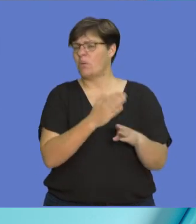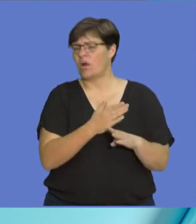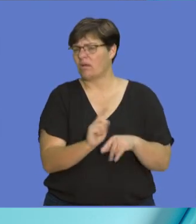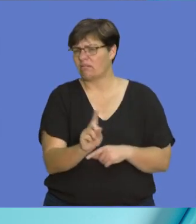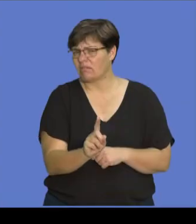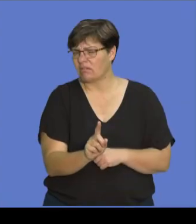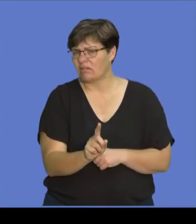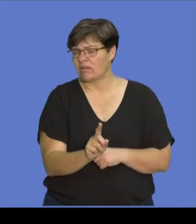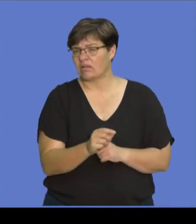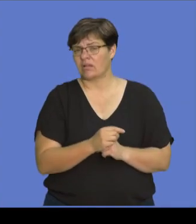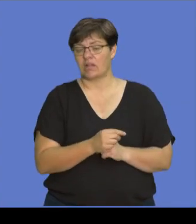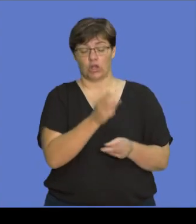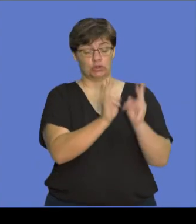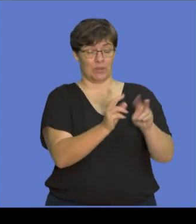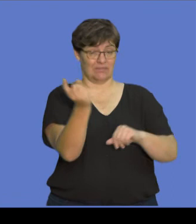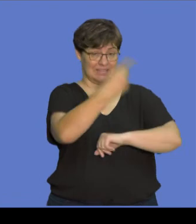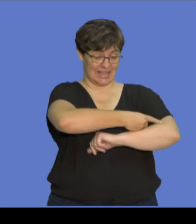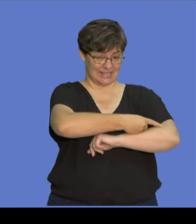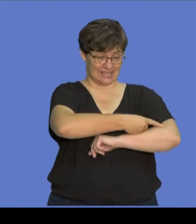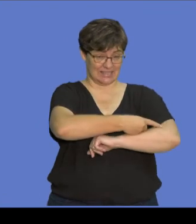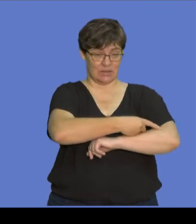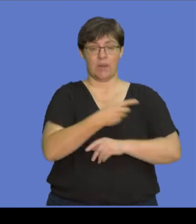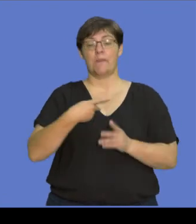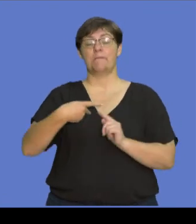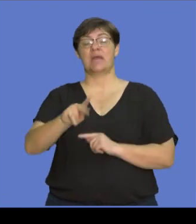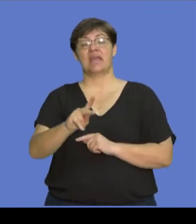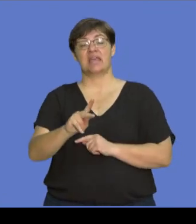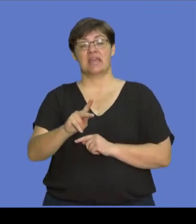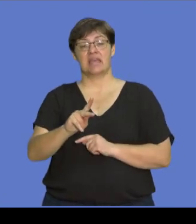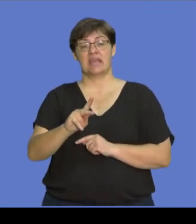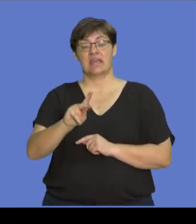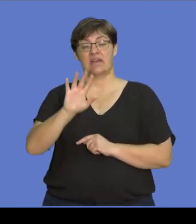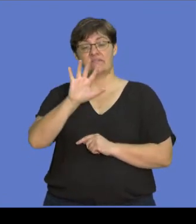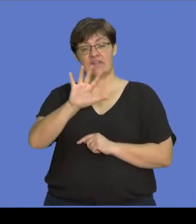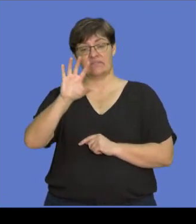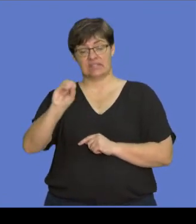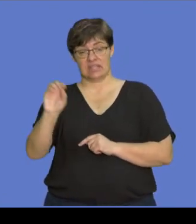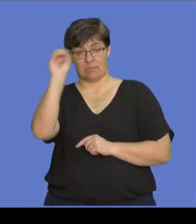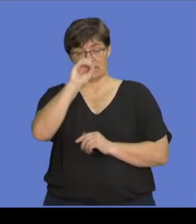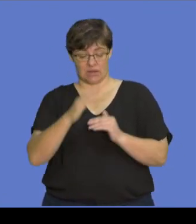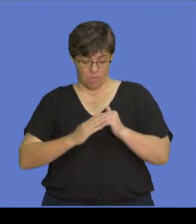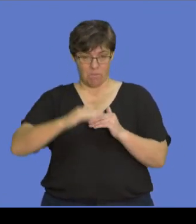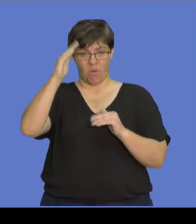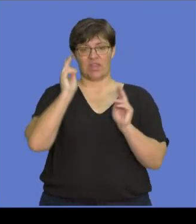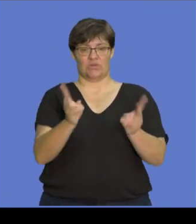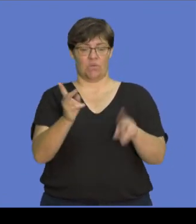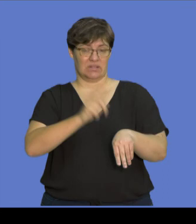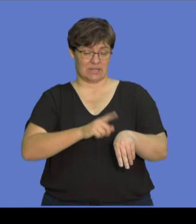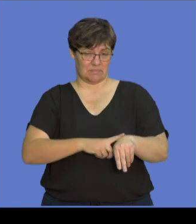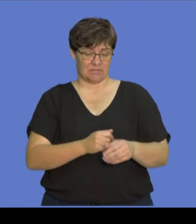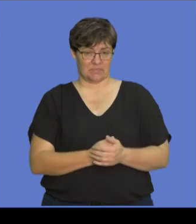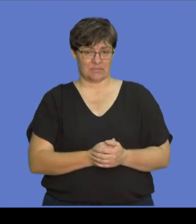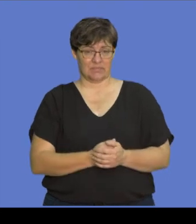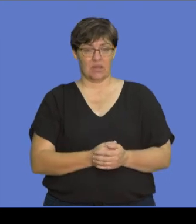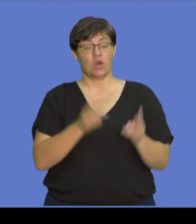The overtime was on 12 days, and they were paid then the rate of 50% more than your normal time. So